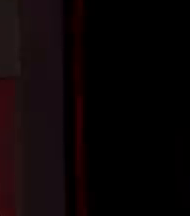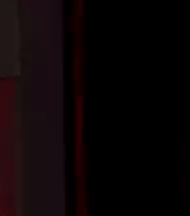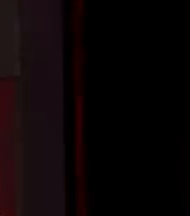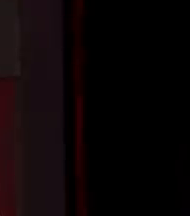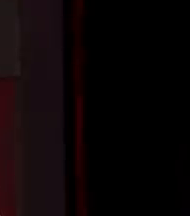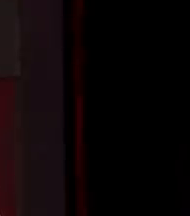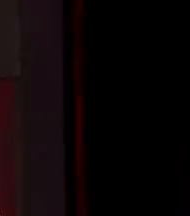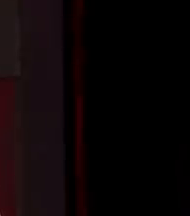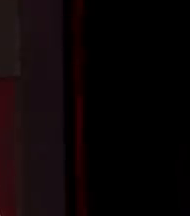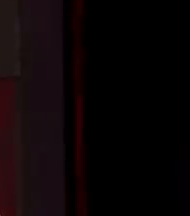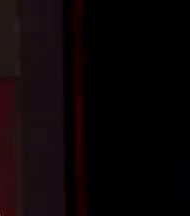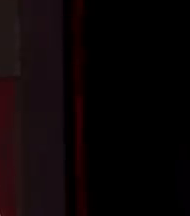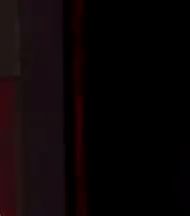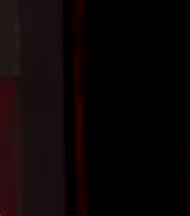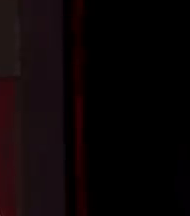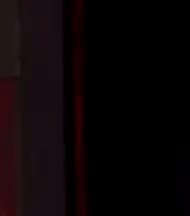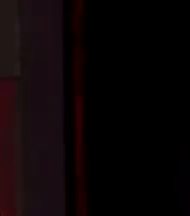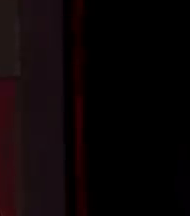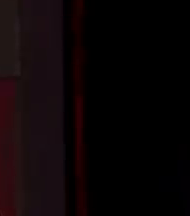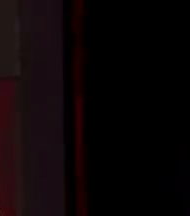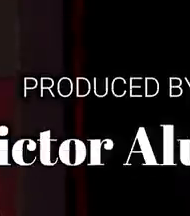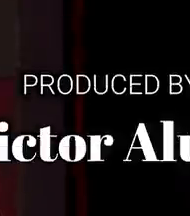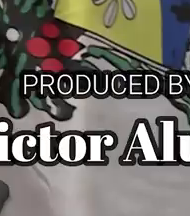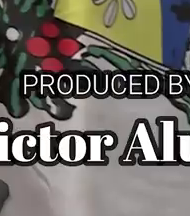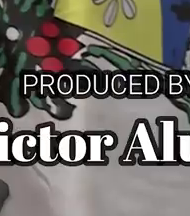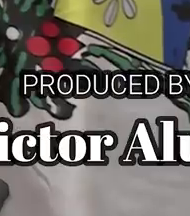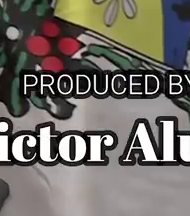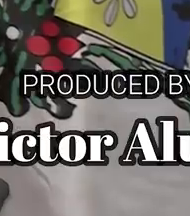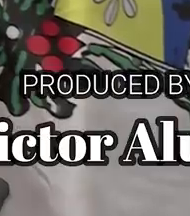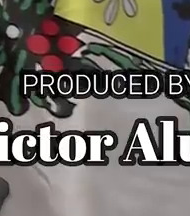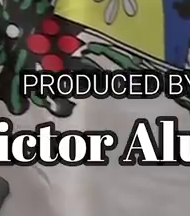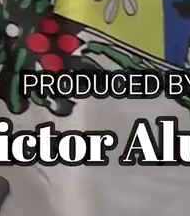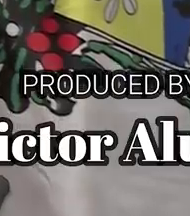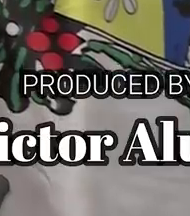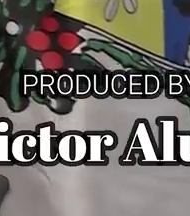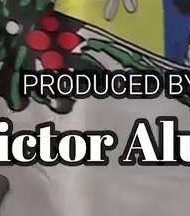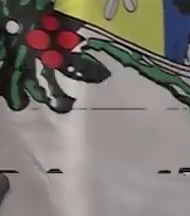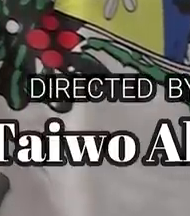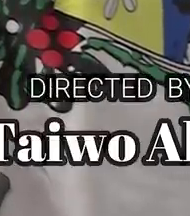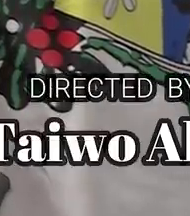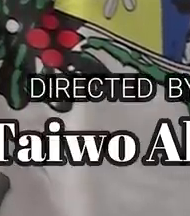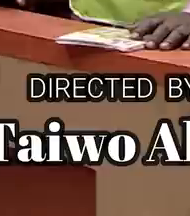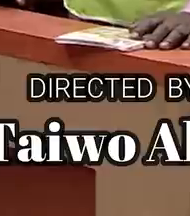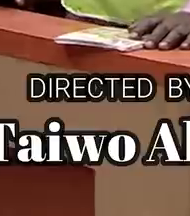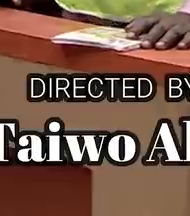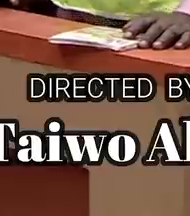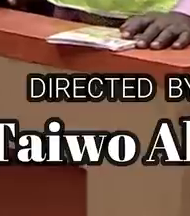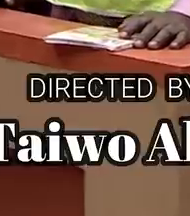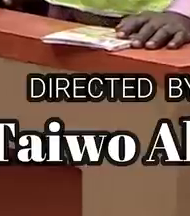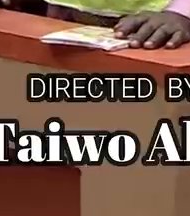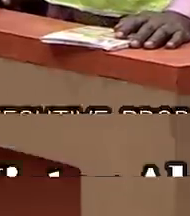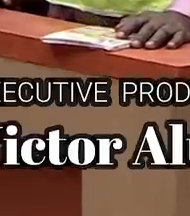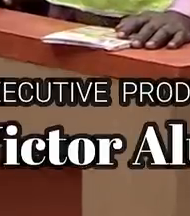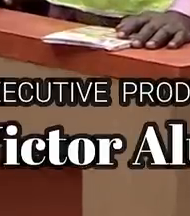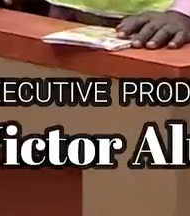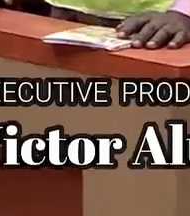you. Don't be cocky. There is a trace of arrogance in you that I see. It's not good. Sorry.